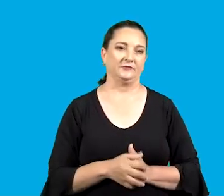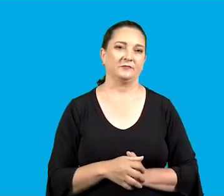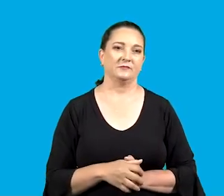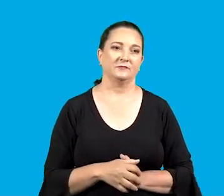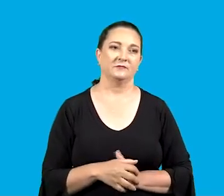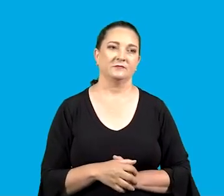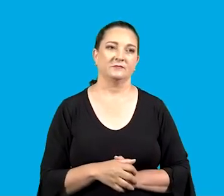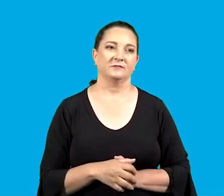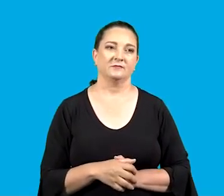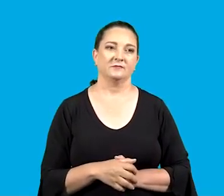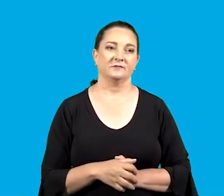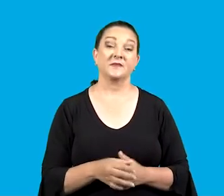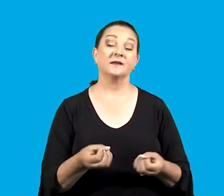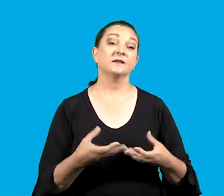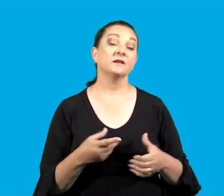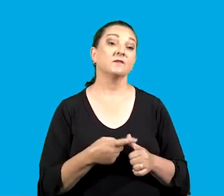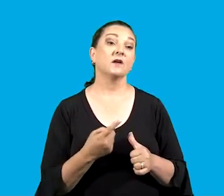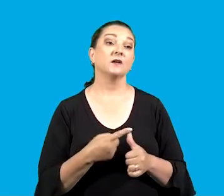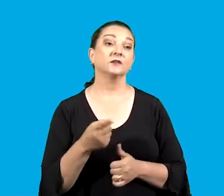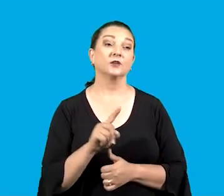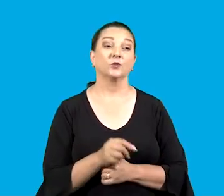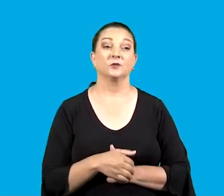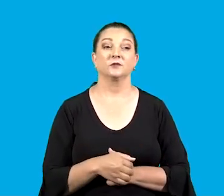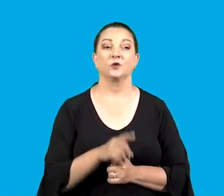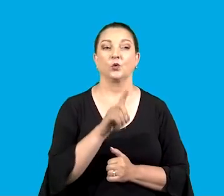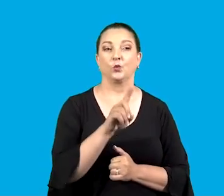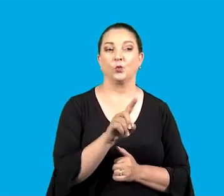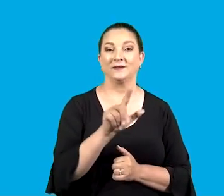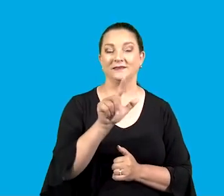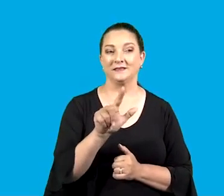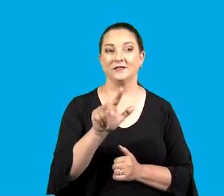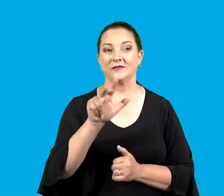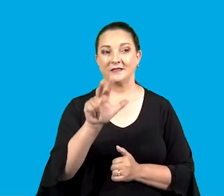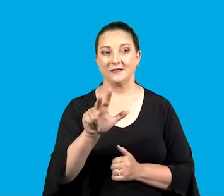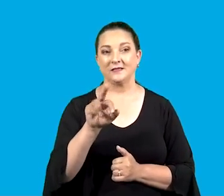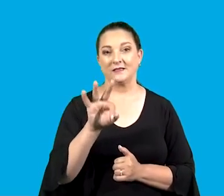by 20%. That is going to give me